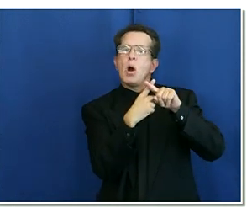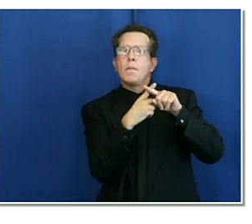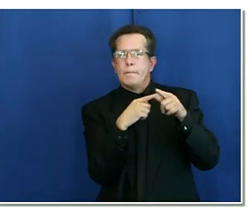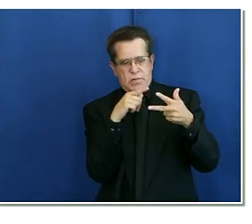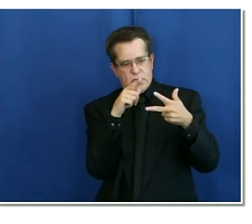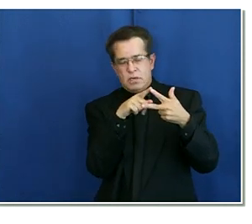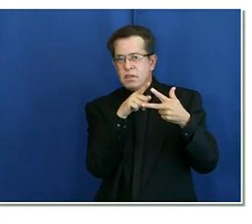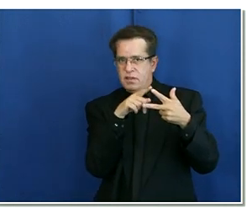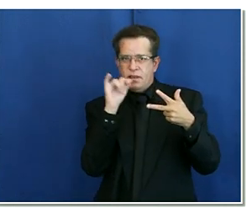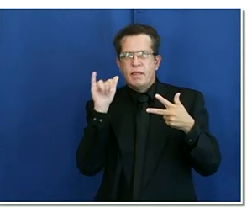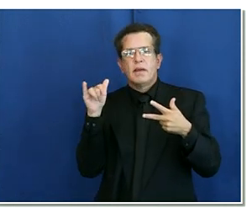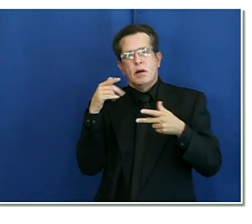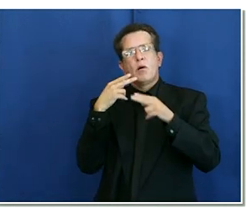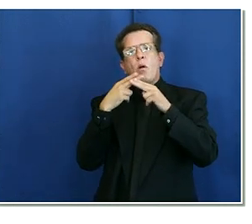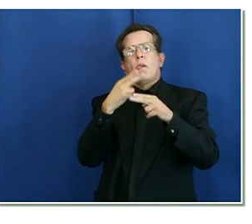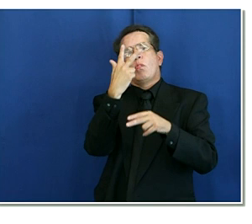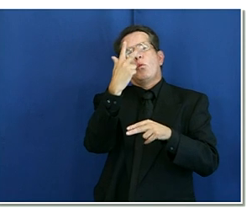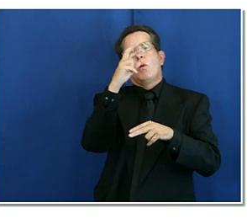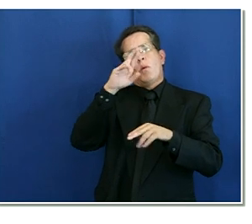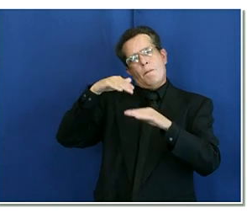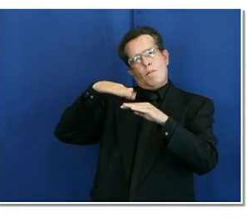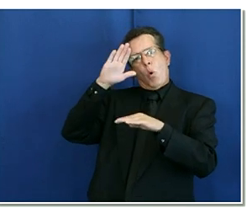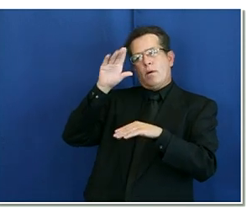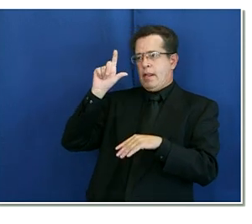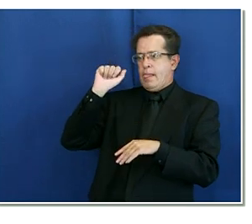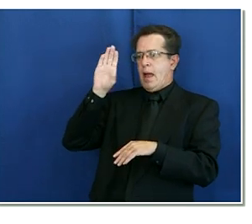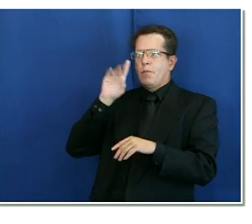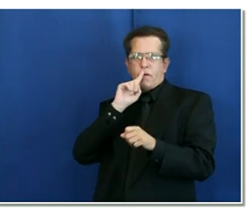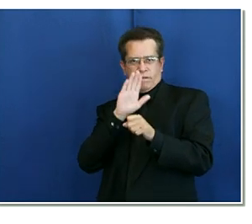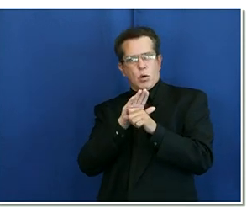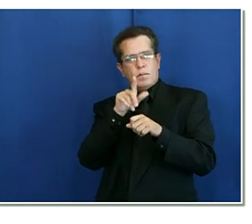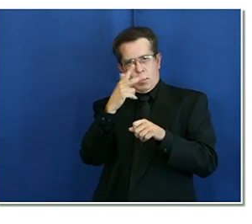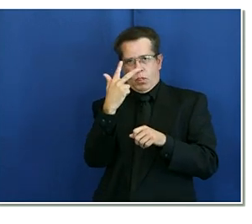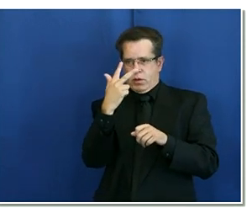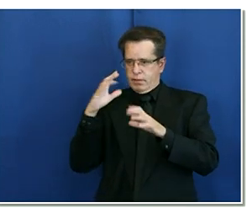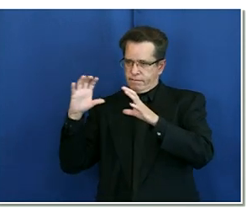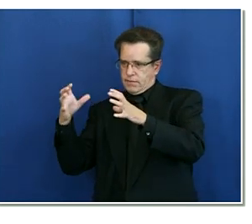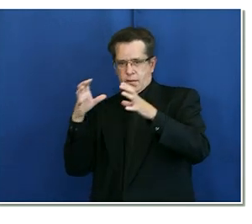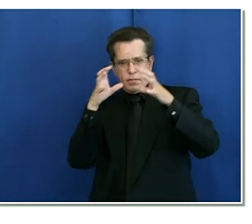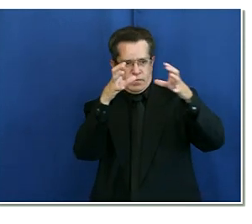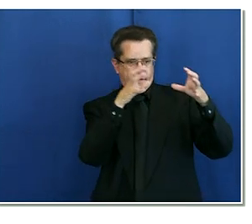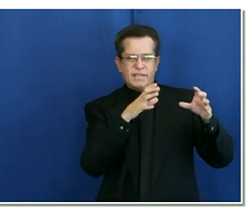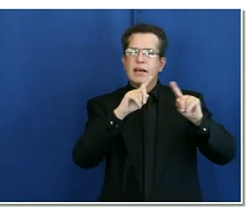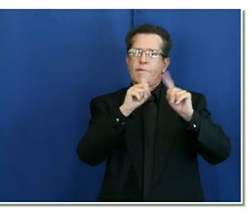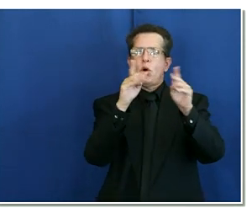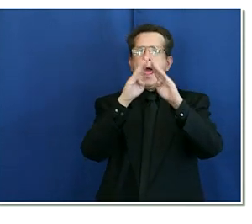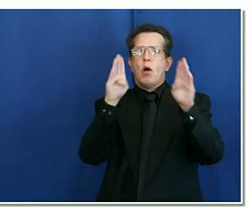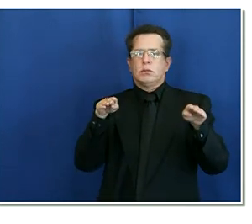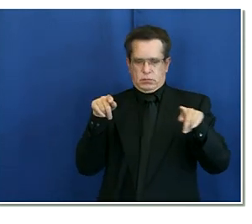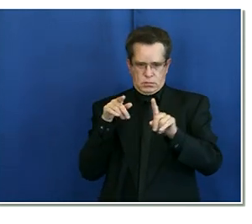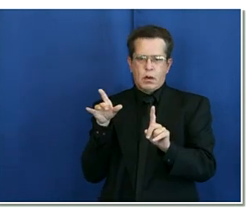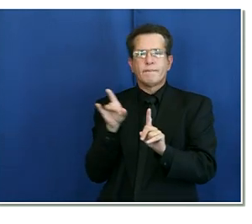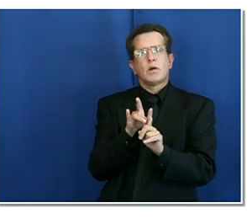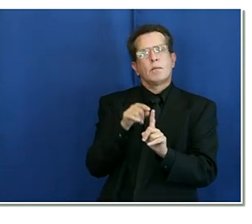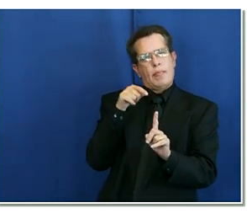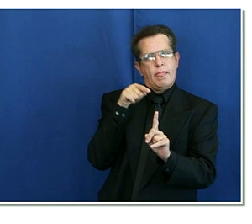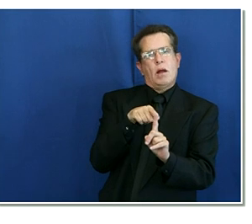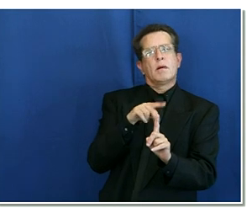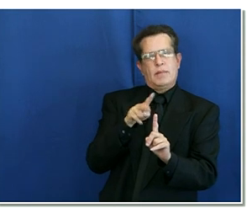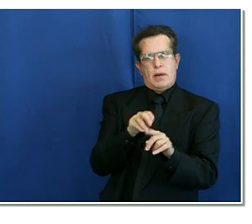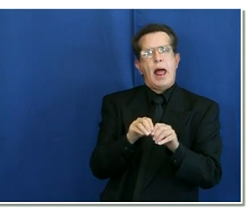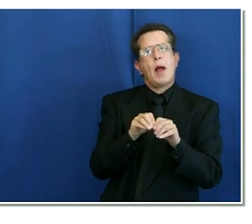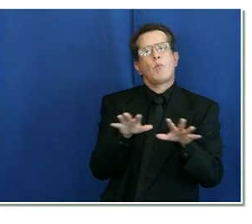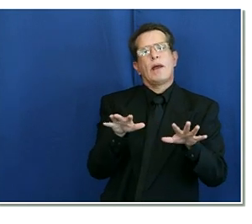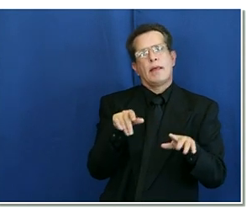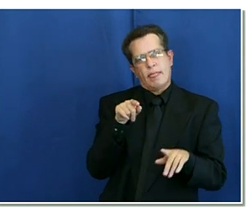outbreaks are defined as 3 or more laboratory-confirmed COVID-19 cases in different households with